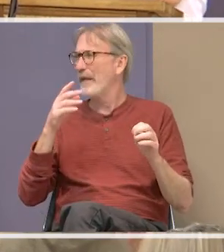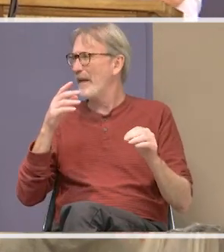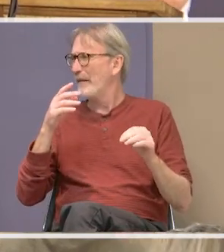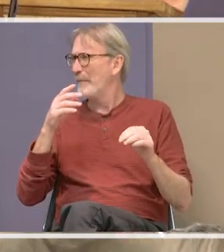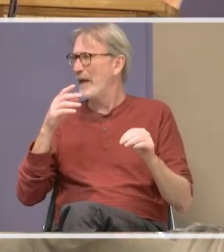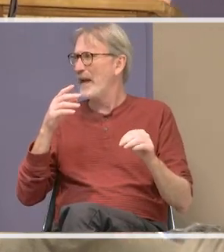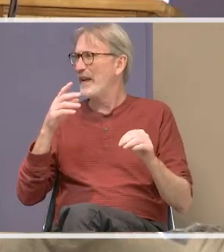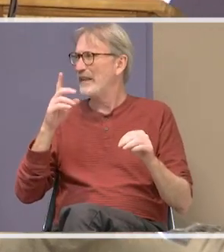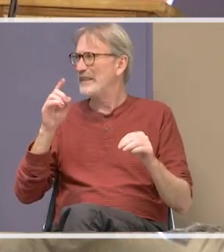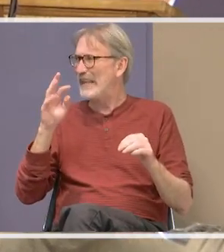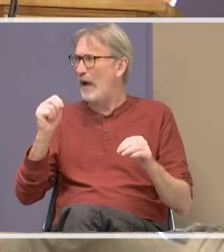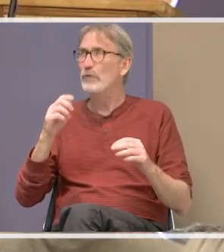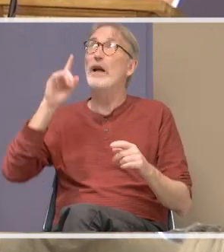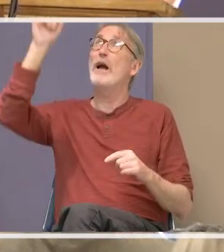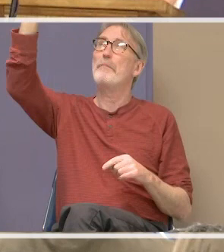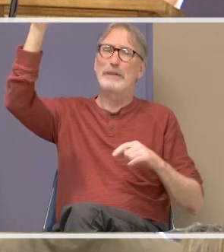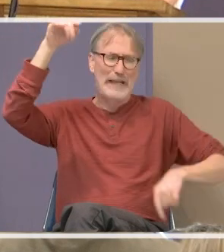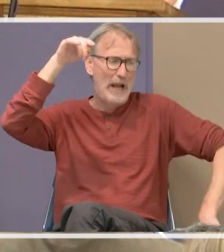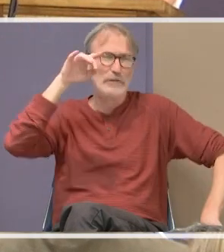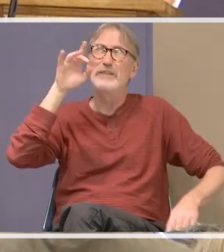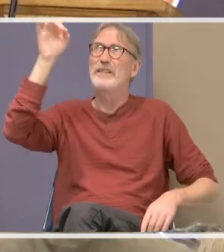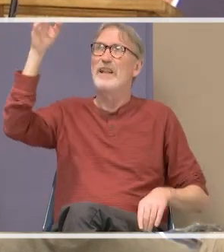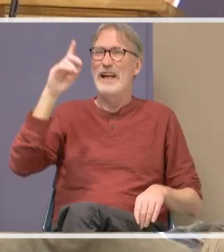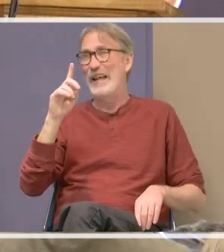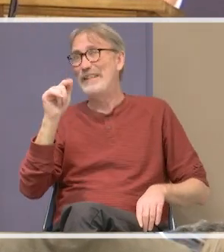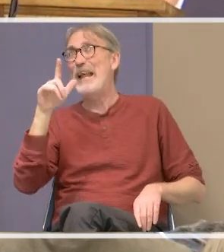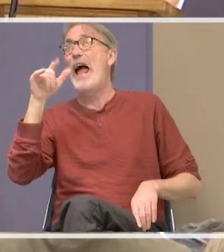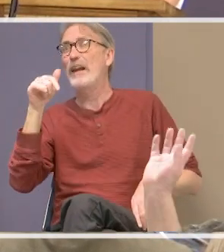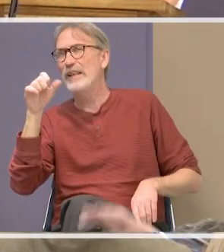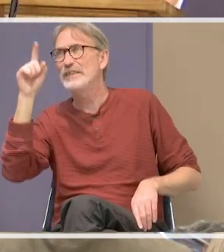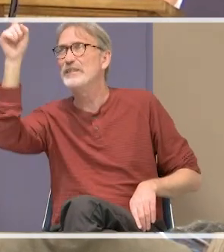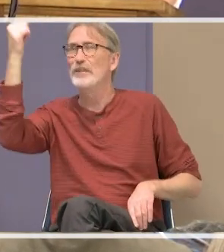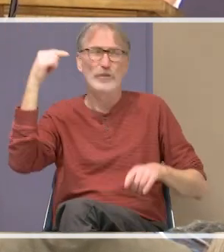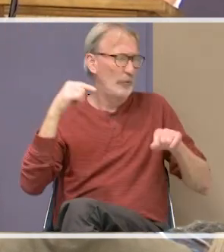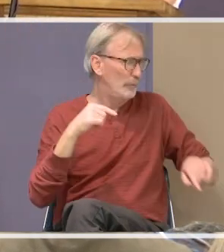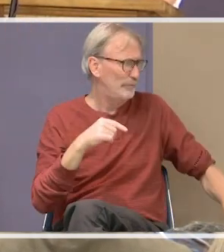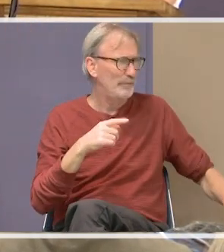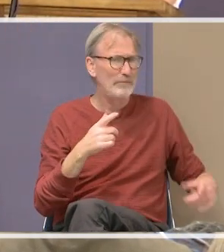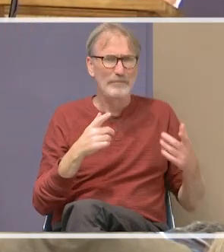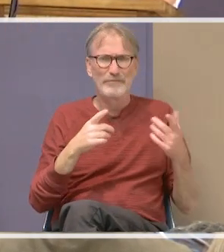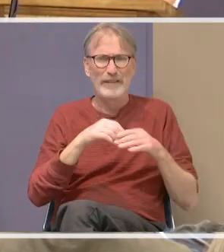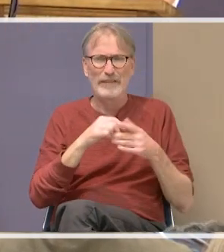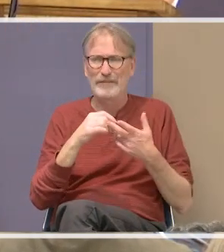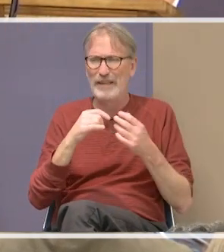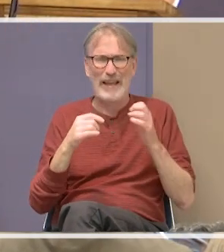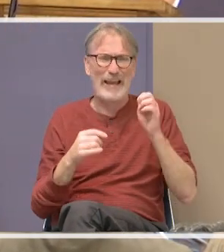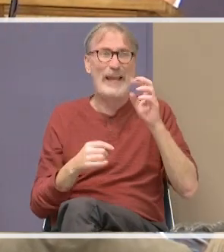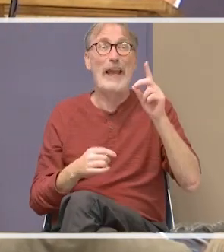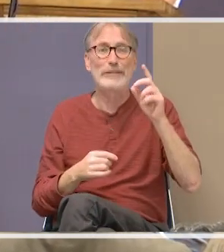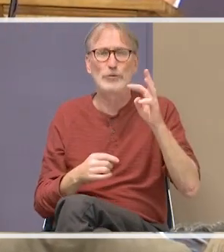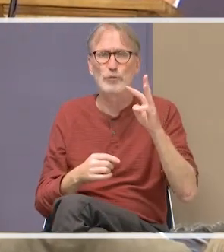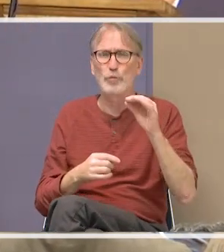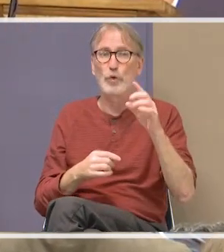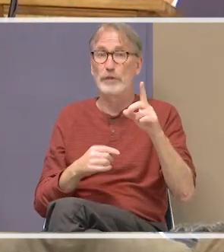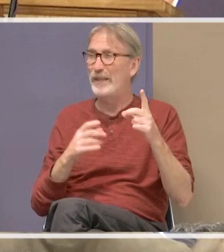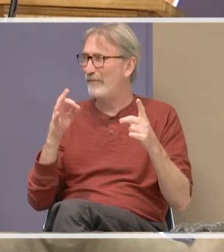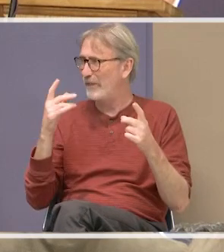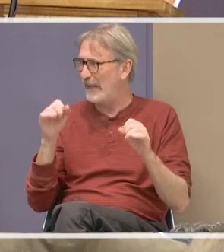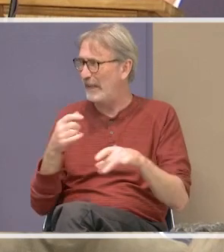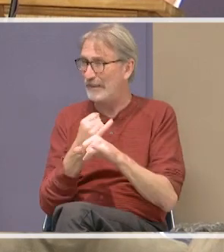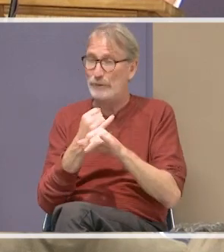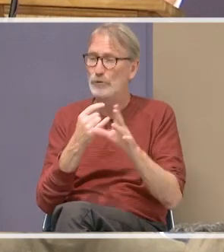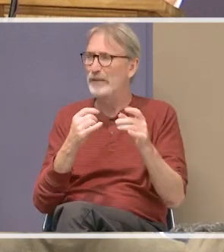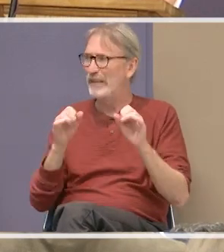trying to do upstream, downstream with up at Dallas or down. I don't even know if you're in the domain of Edgewood. If you can do anything